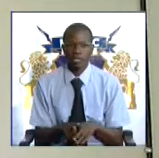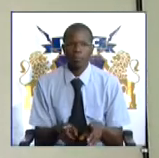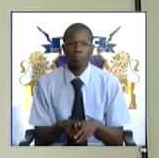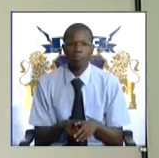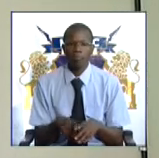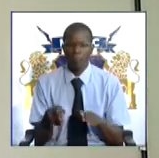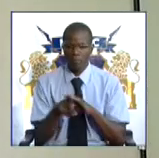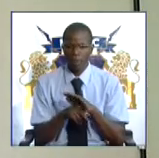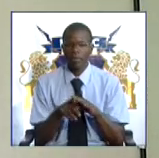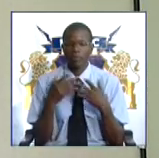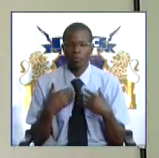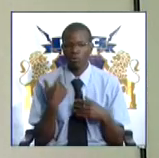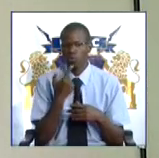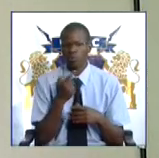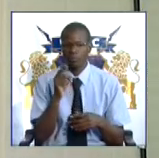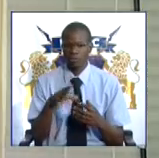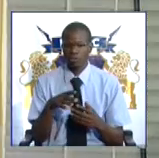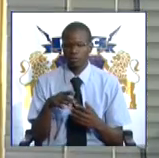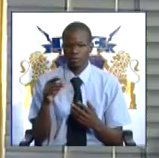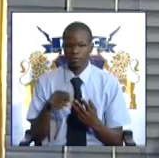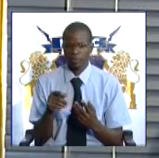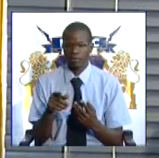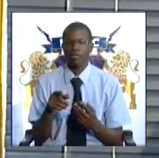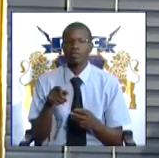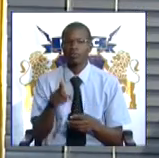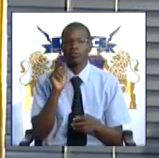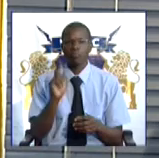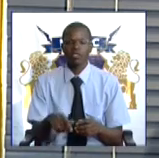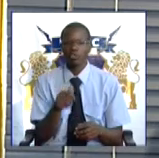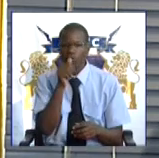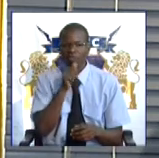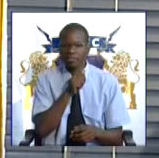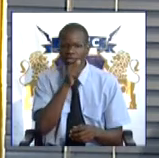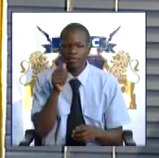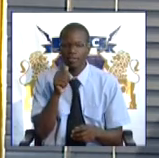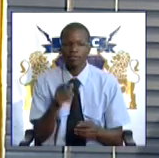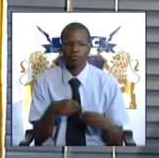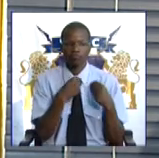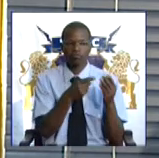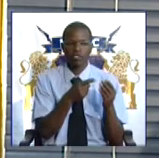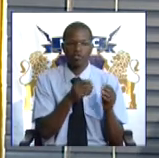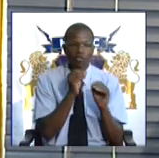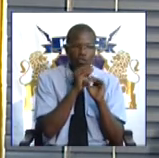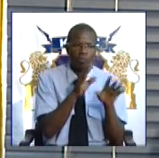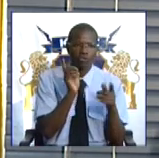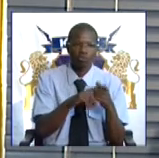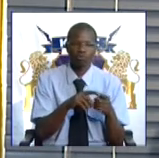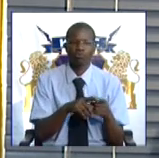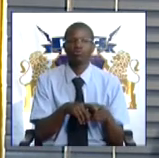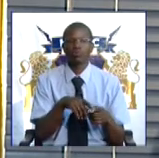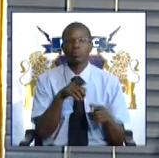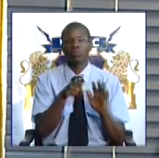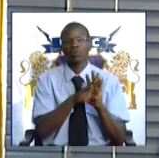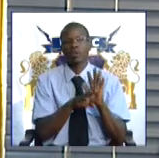a network of employees who confidentially provide intelligence. And needless to say, this is not an easy task.